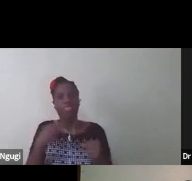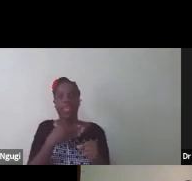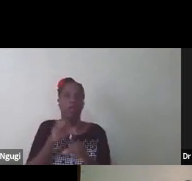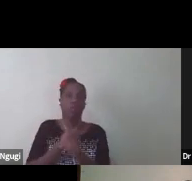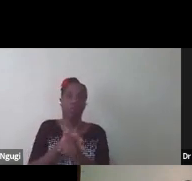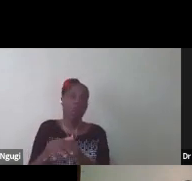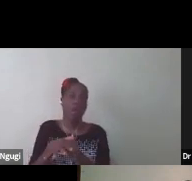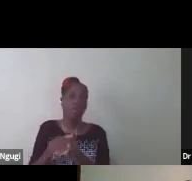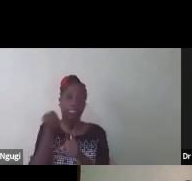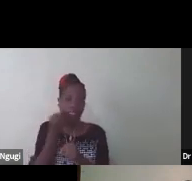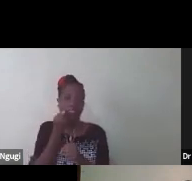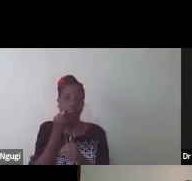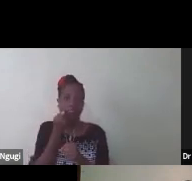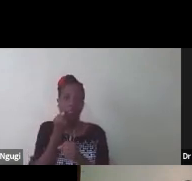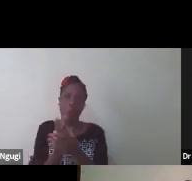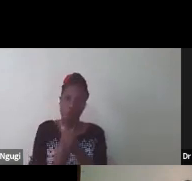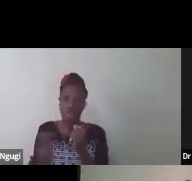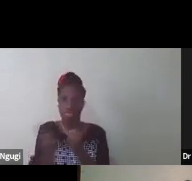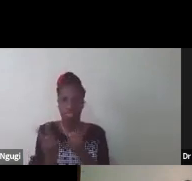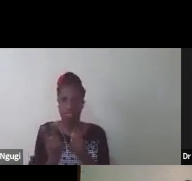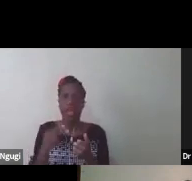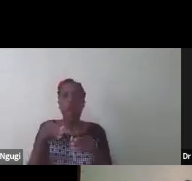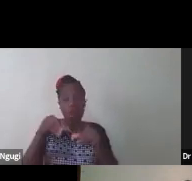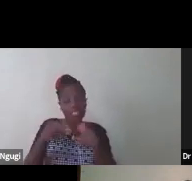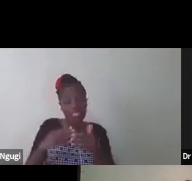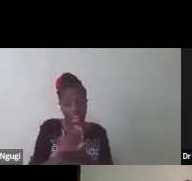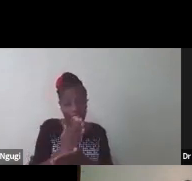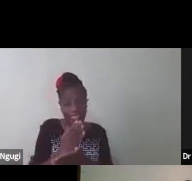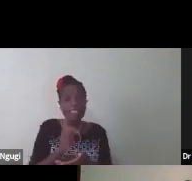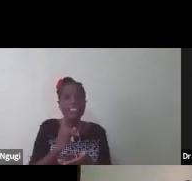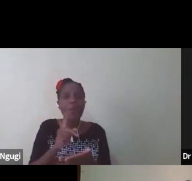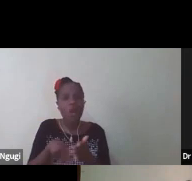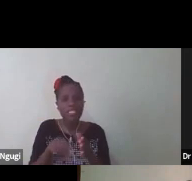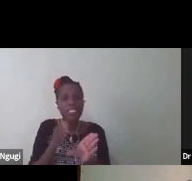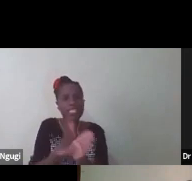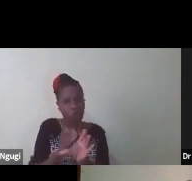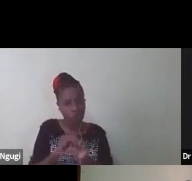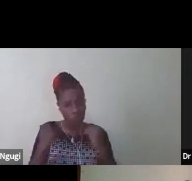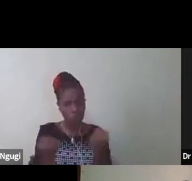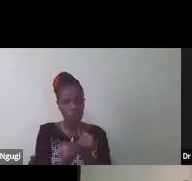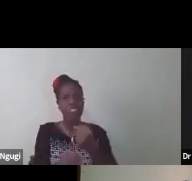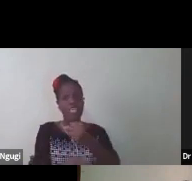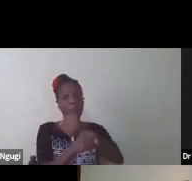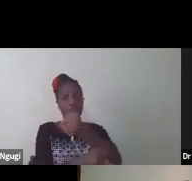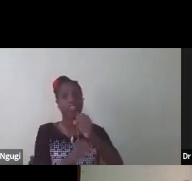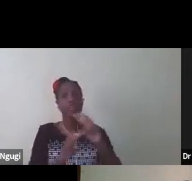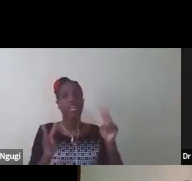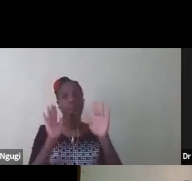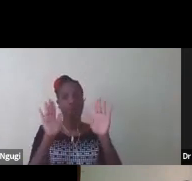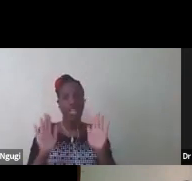comes in a big way to tell people, as we also address issue of psychosocial support during the COVID, that